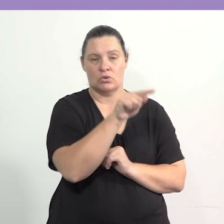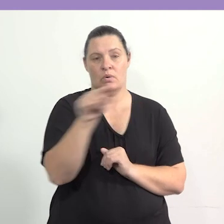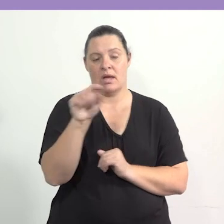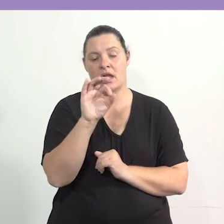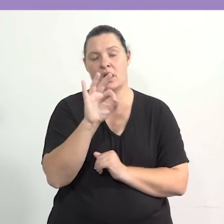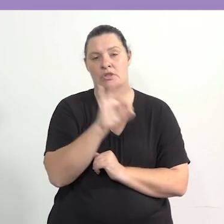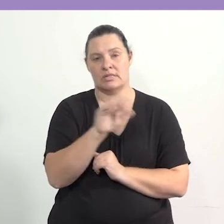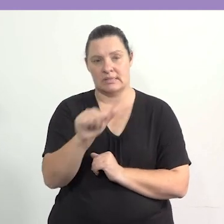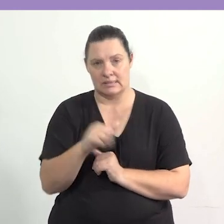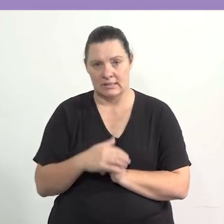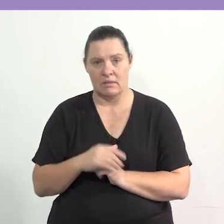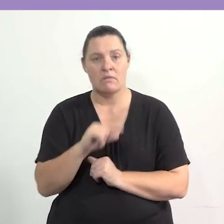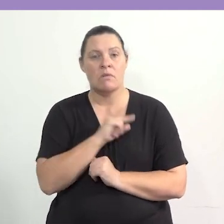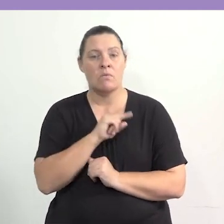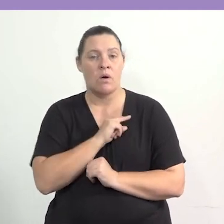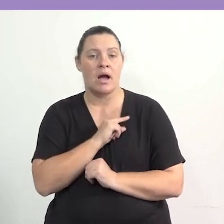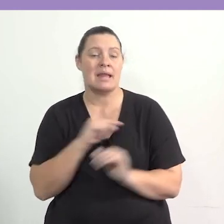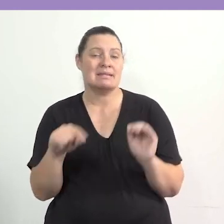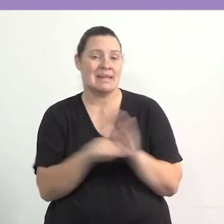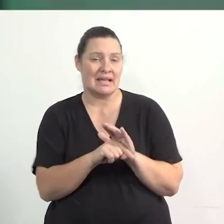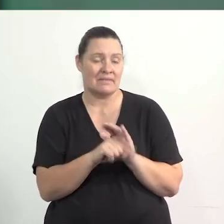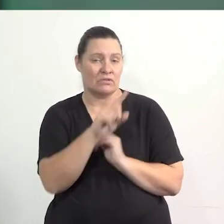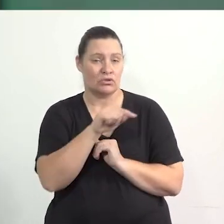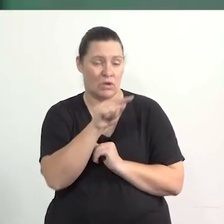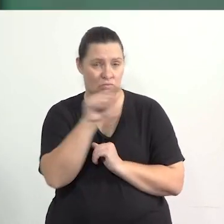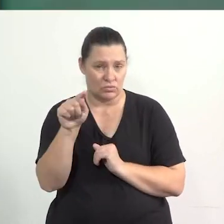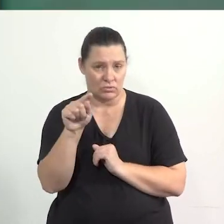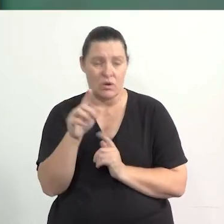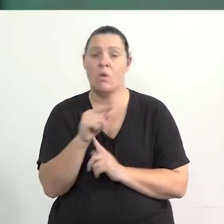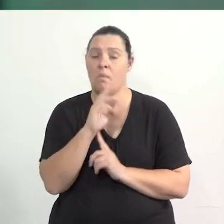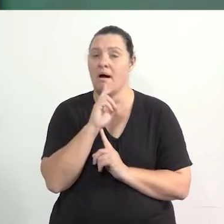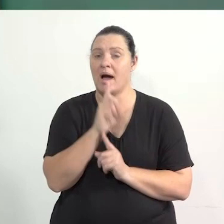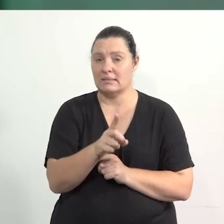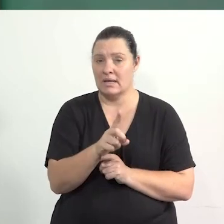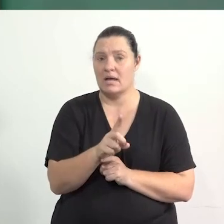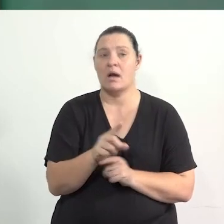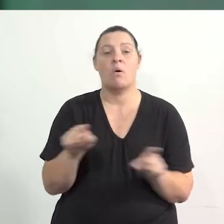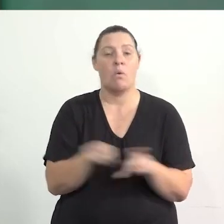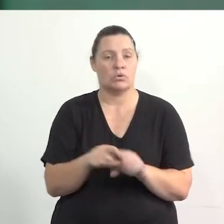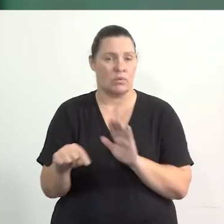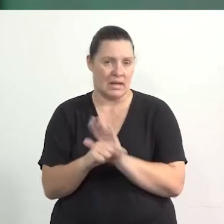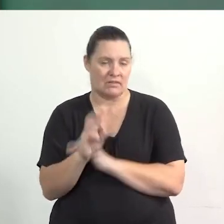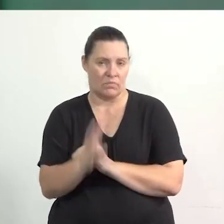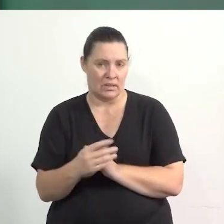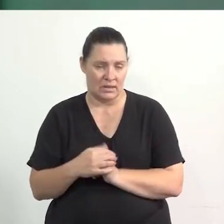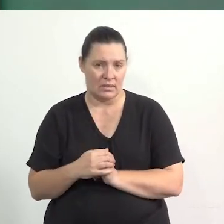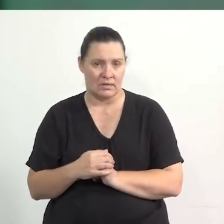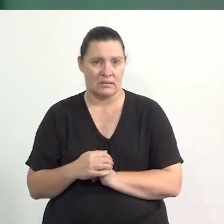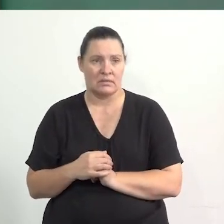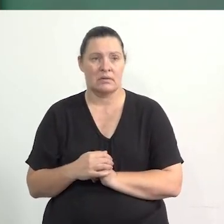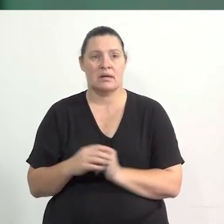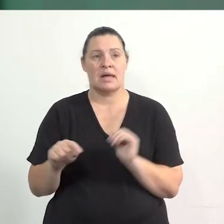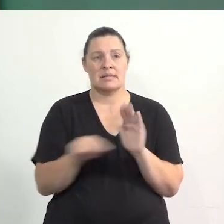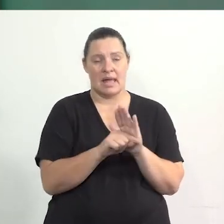36. So because we are working with a negative square root, this means that our answer is also going to be negative. So